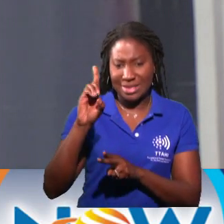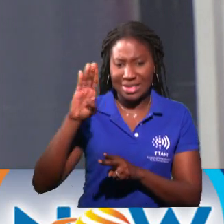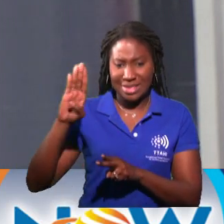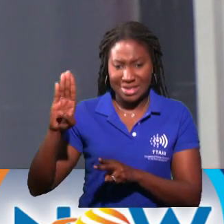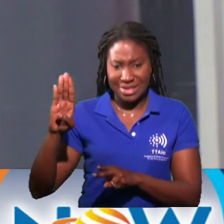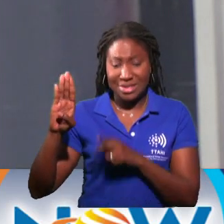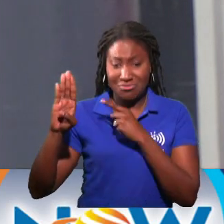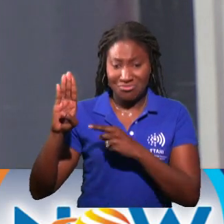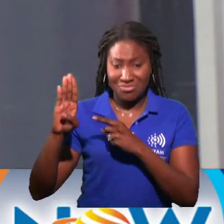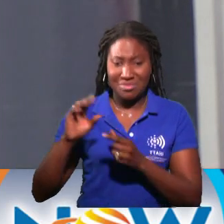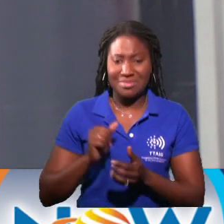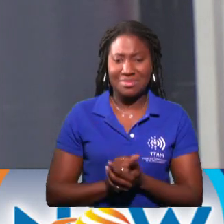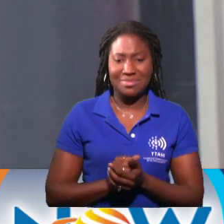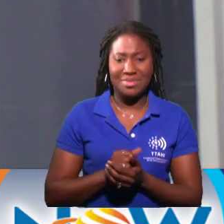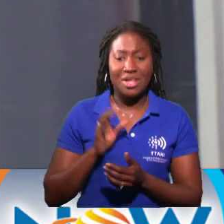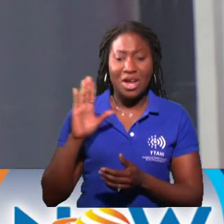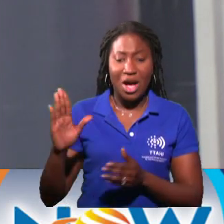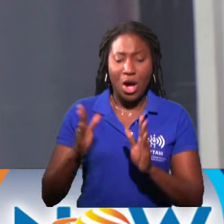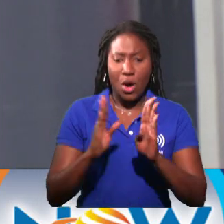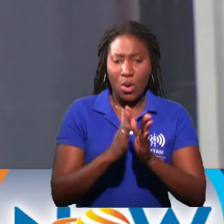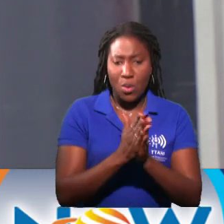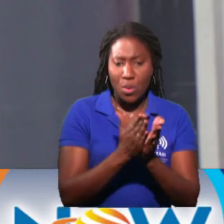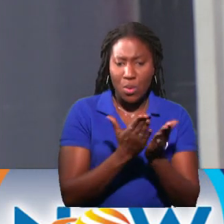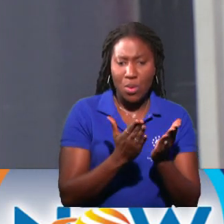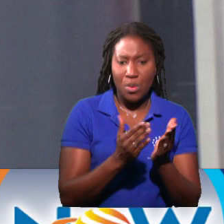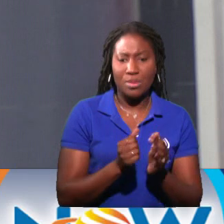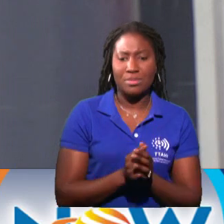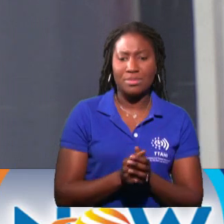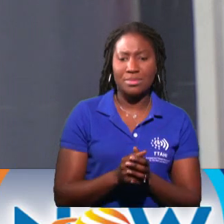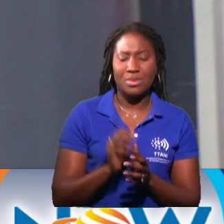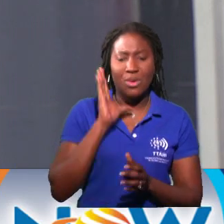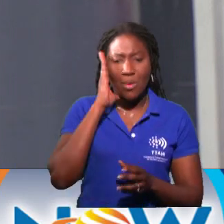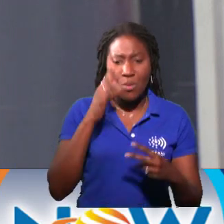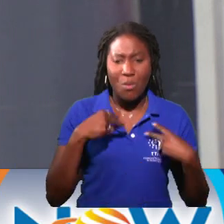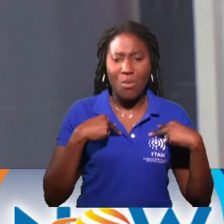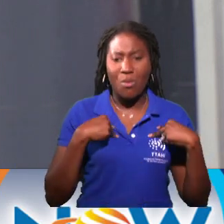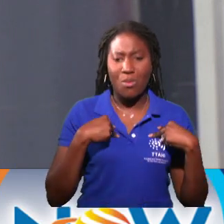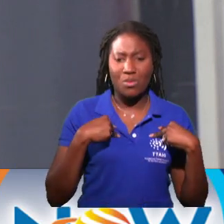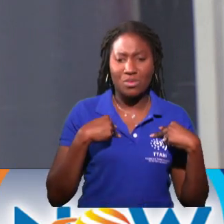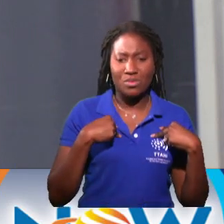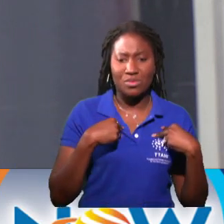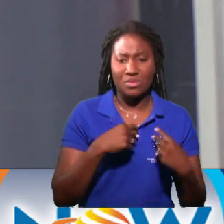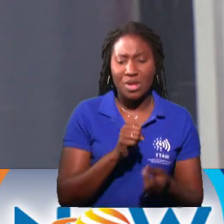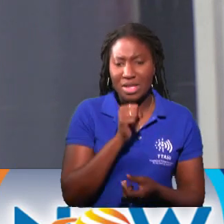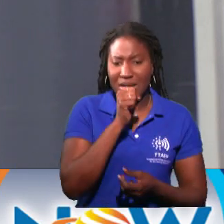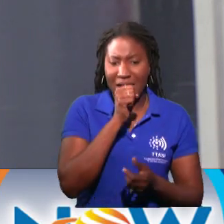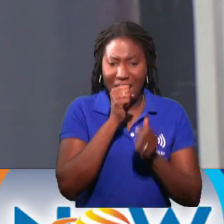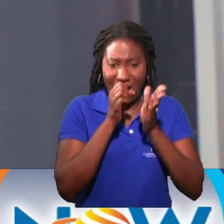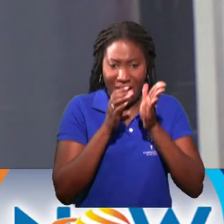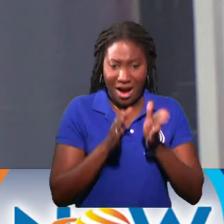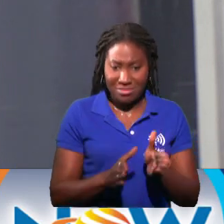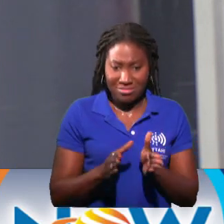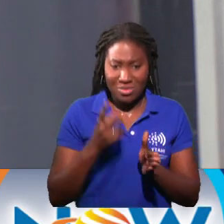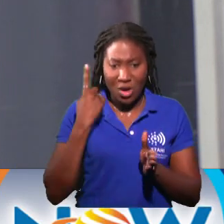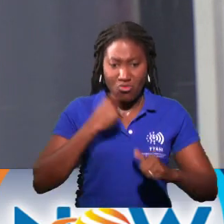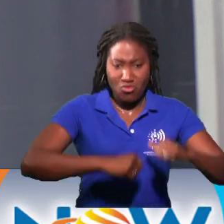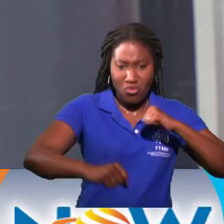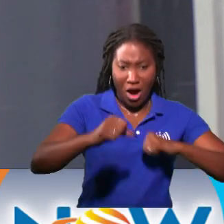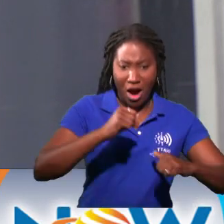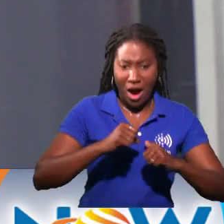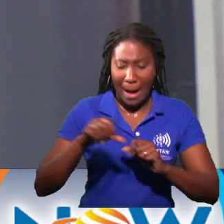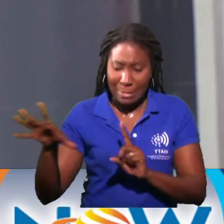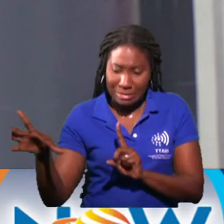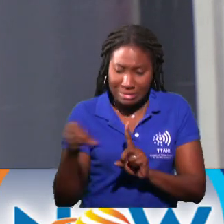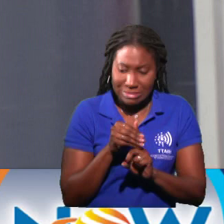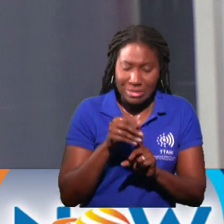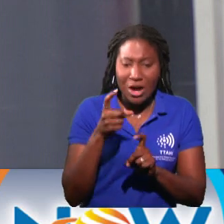So Dion's book, performers are going to be taking excerpts from the book, parts of the book, and reading